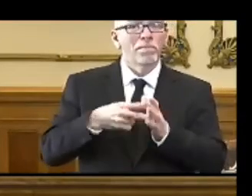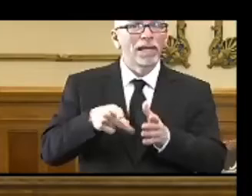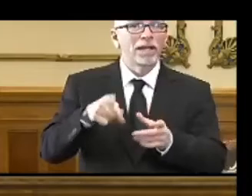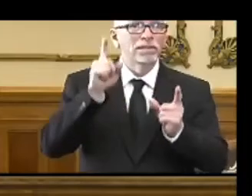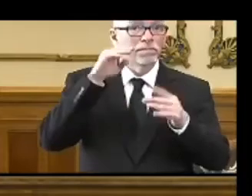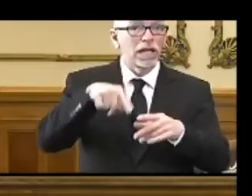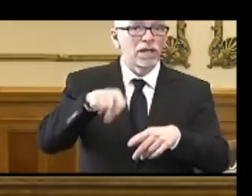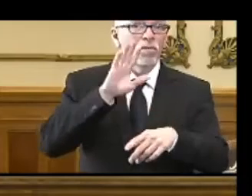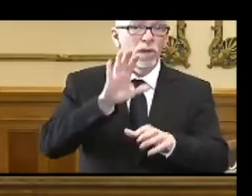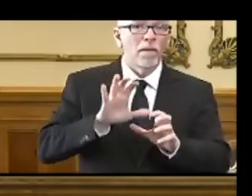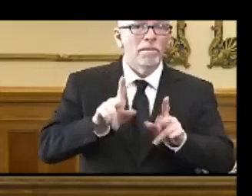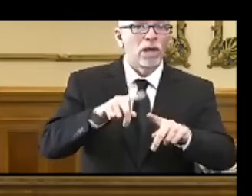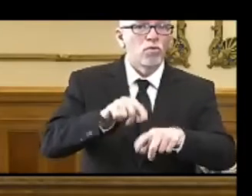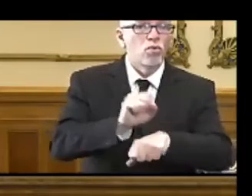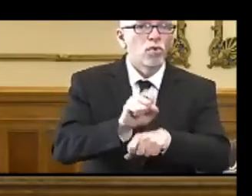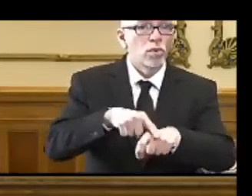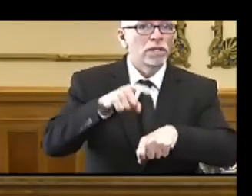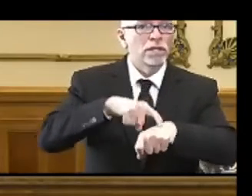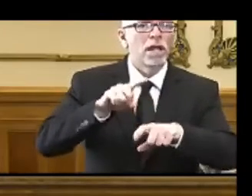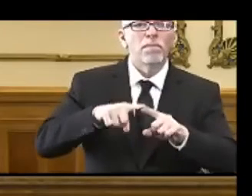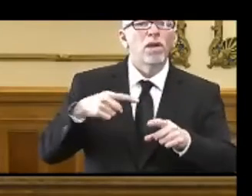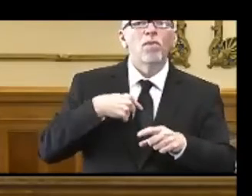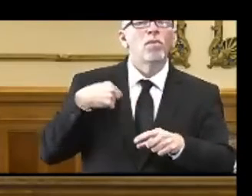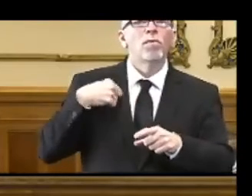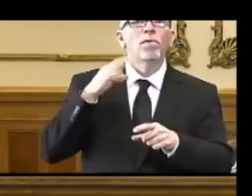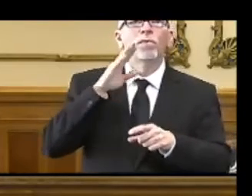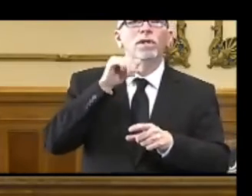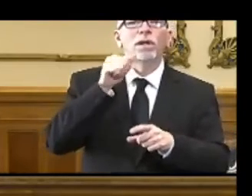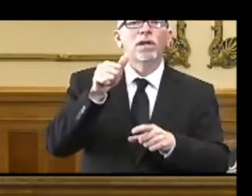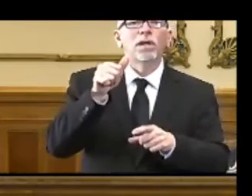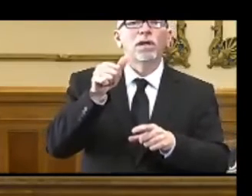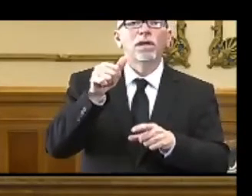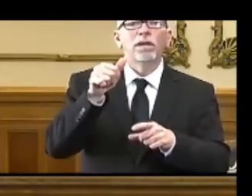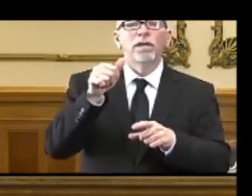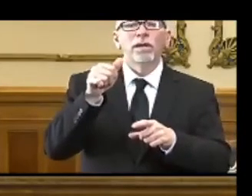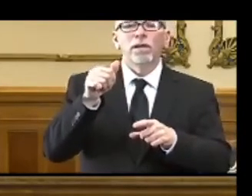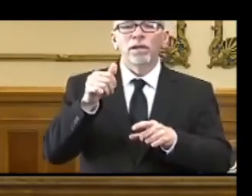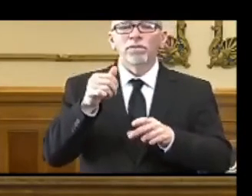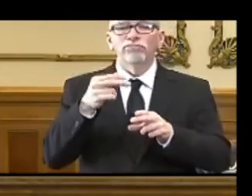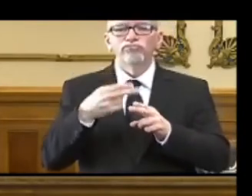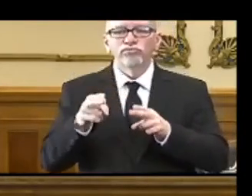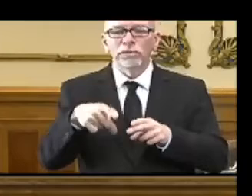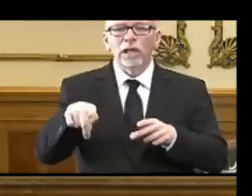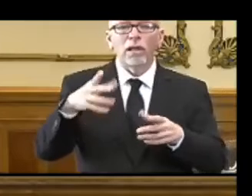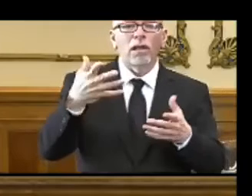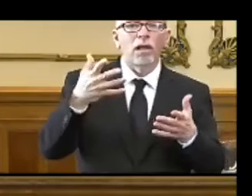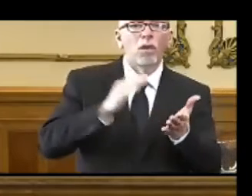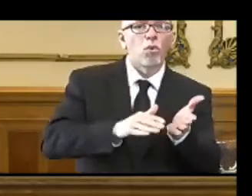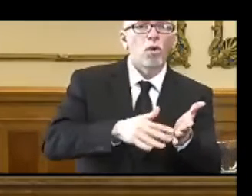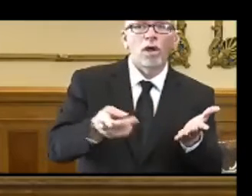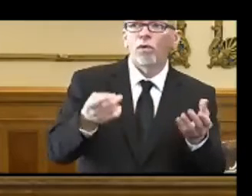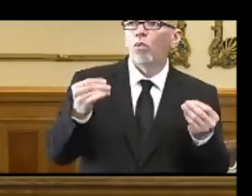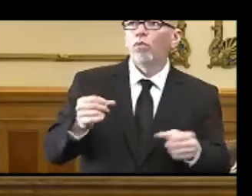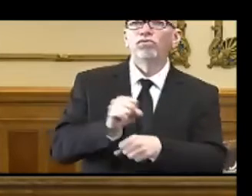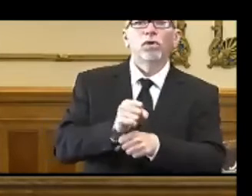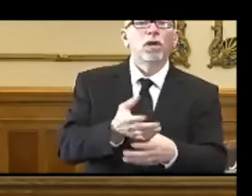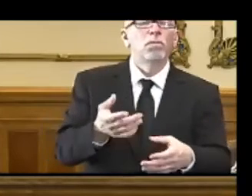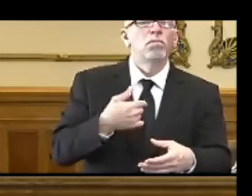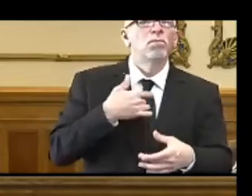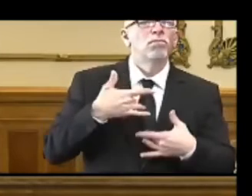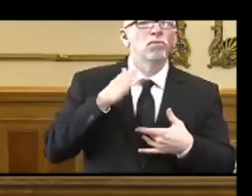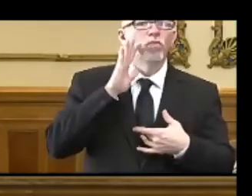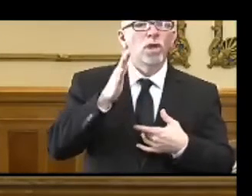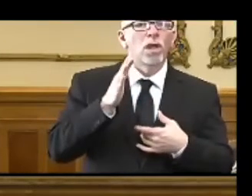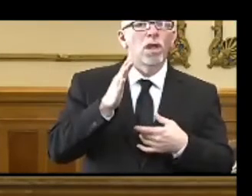back when the time is ready. But we will not be short of any need for those workers, and we hope that our participation rate